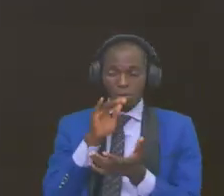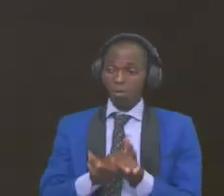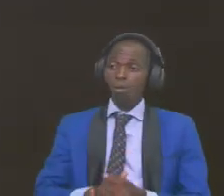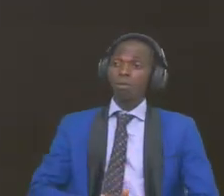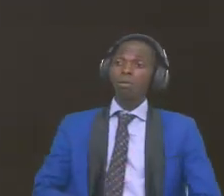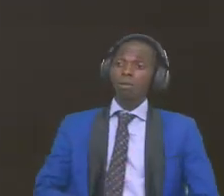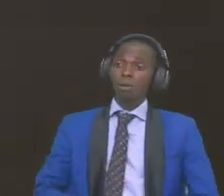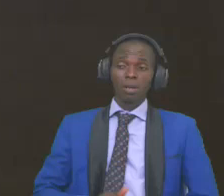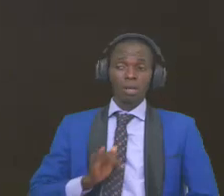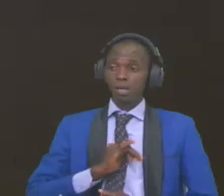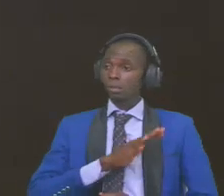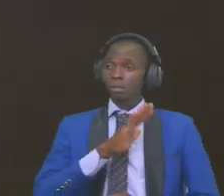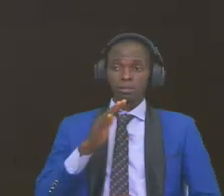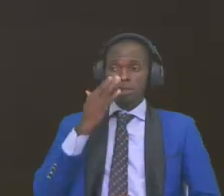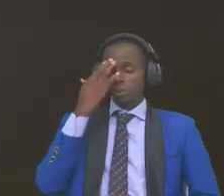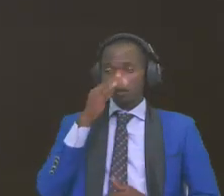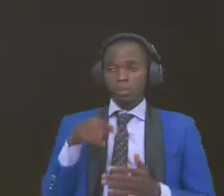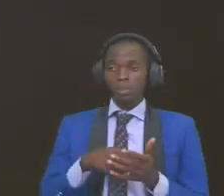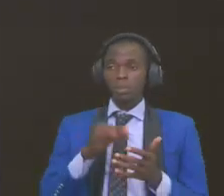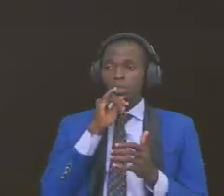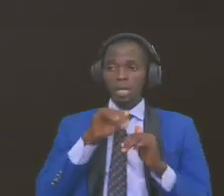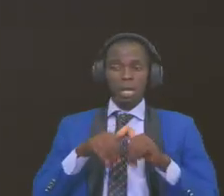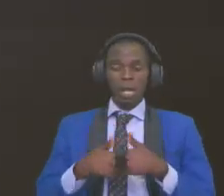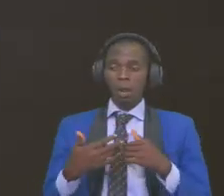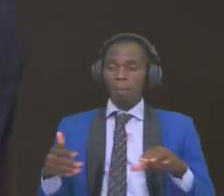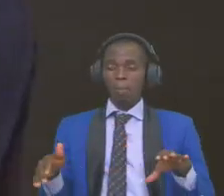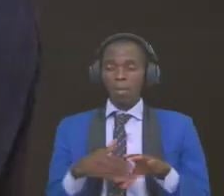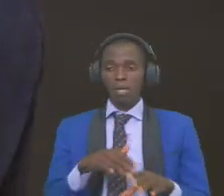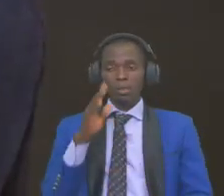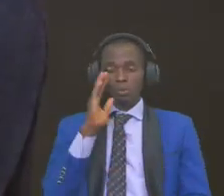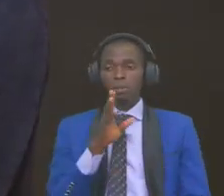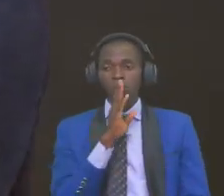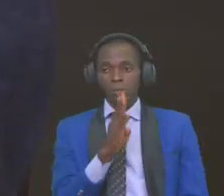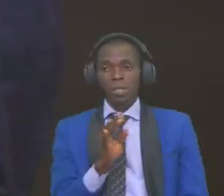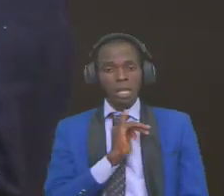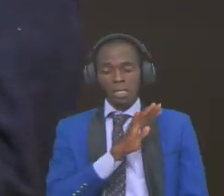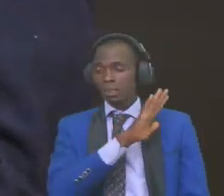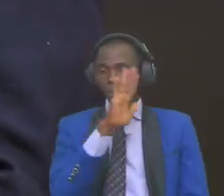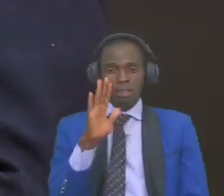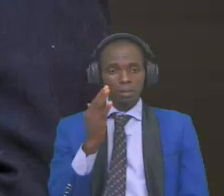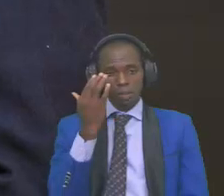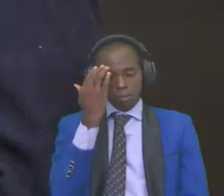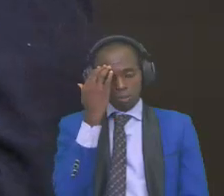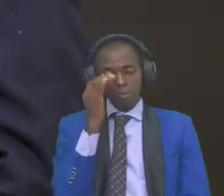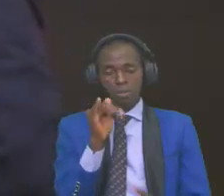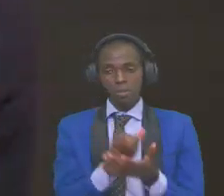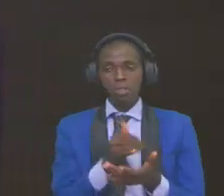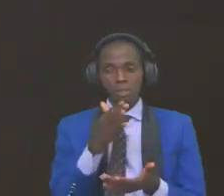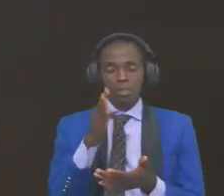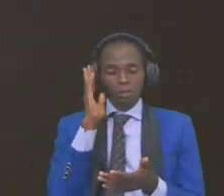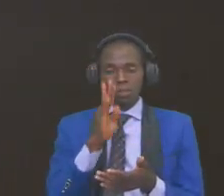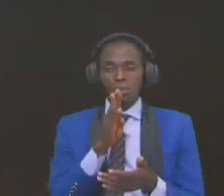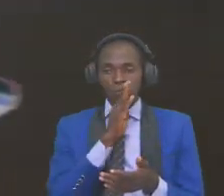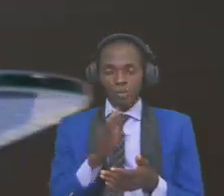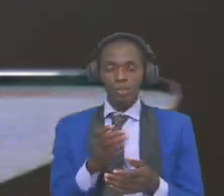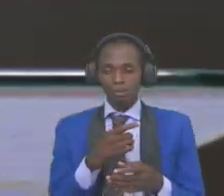how marriage will be. I didn't know that there are thorns in my flowers. I didn't